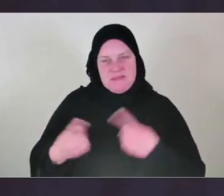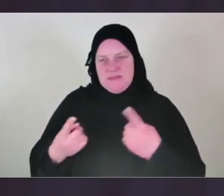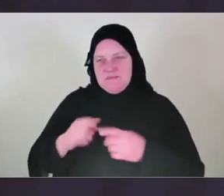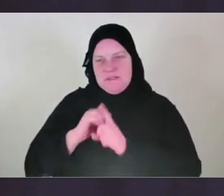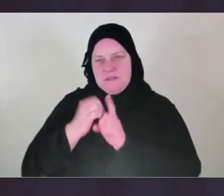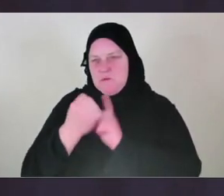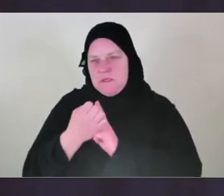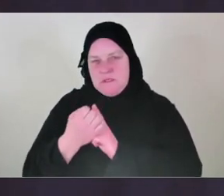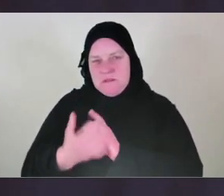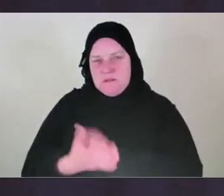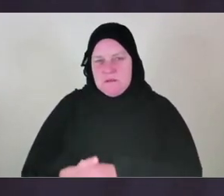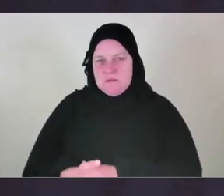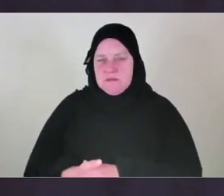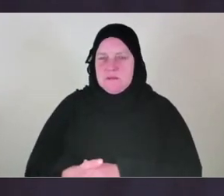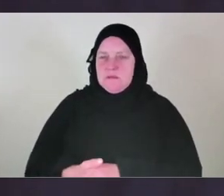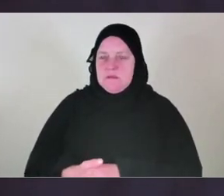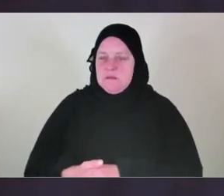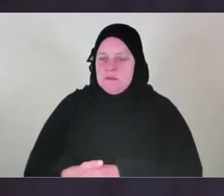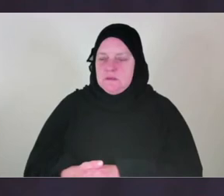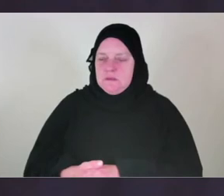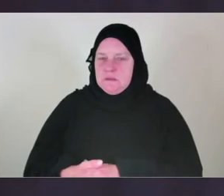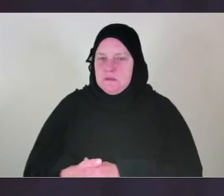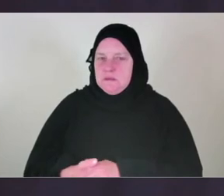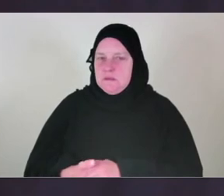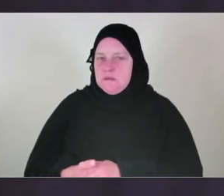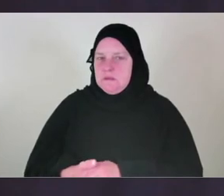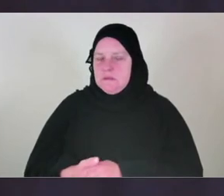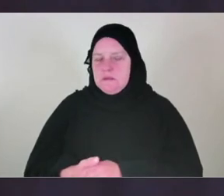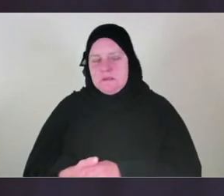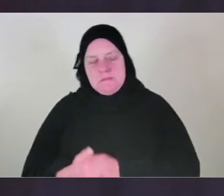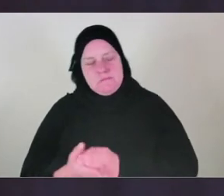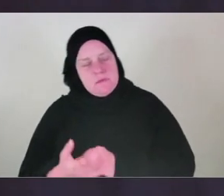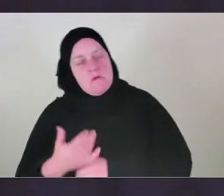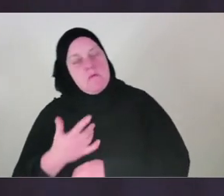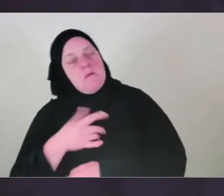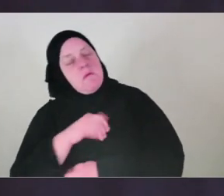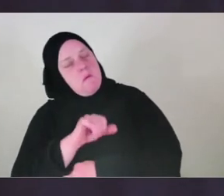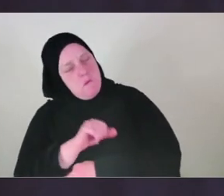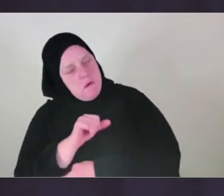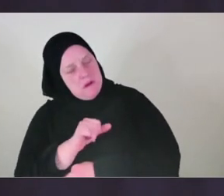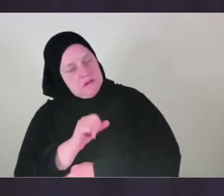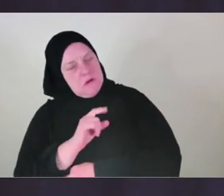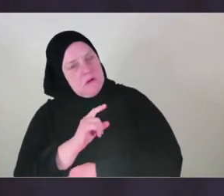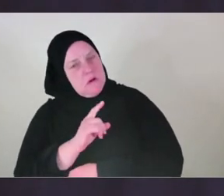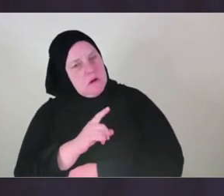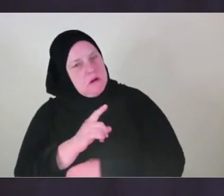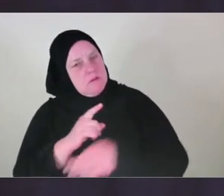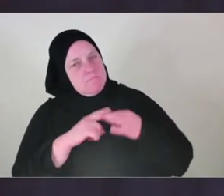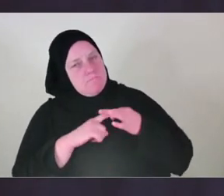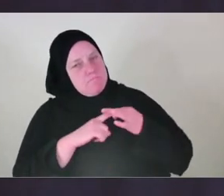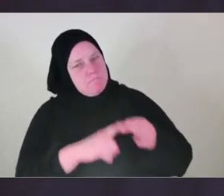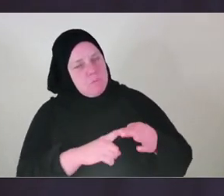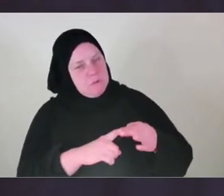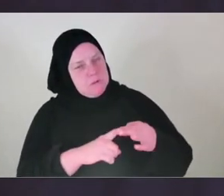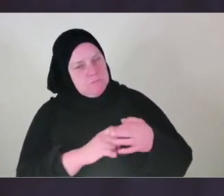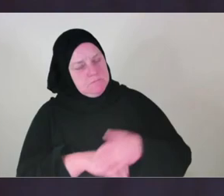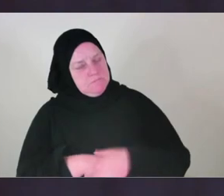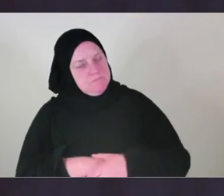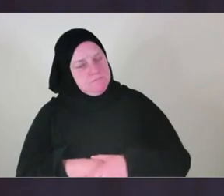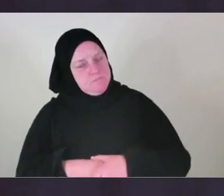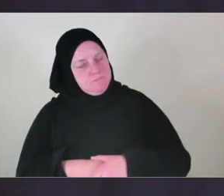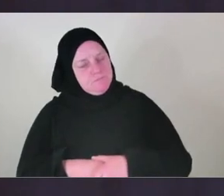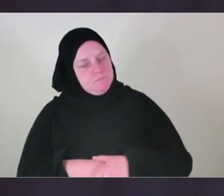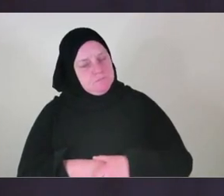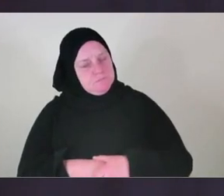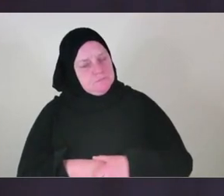So then Yahya ibn Akhtham didn't finish. He pushed it one more notch. He says, it also says that Abu